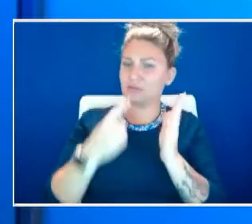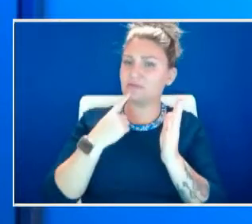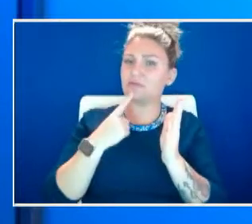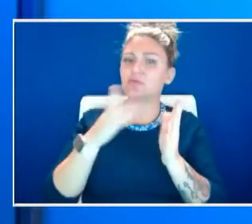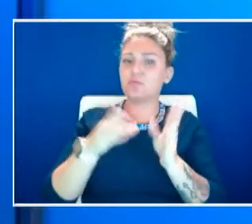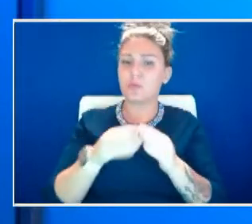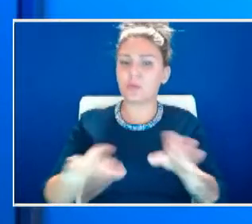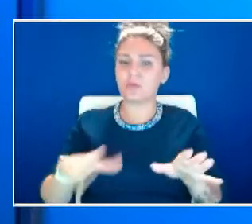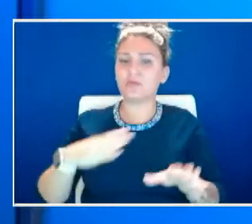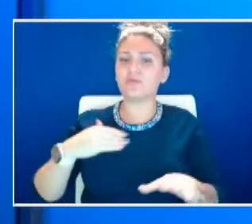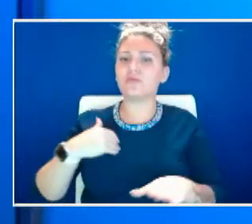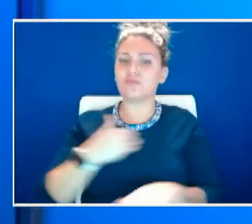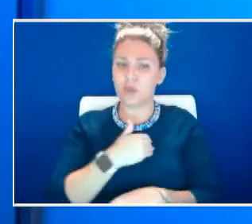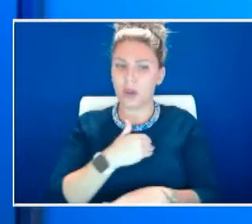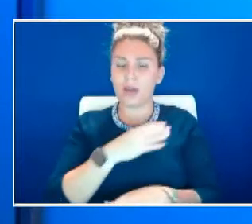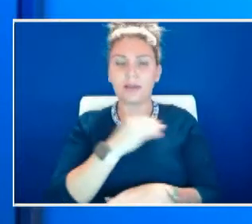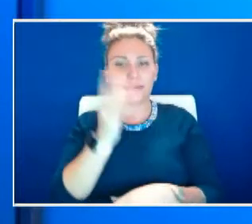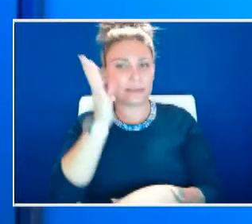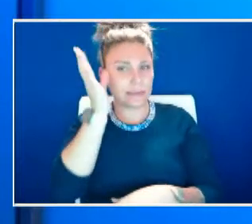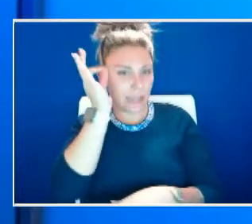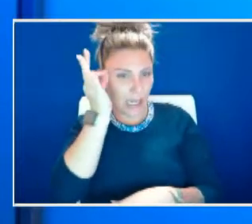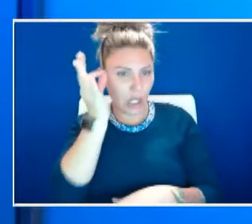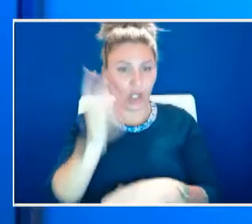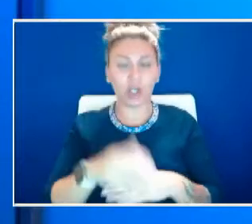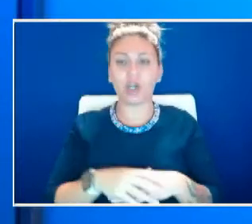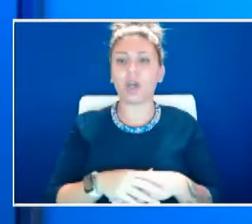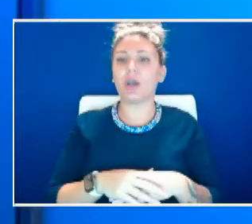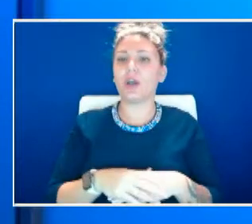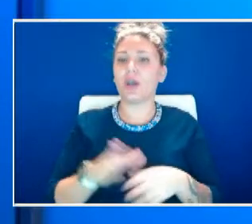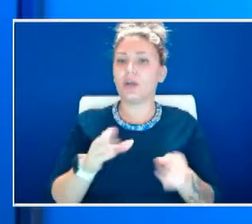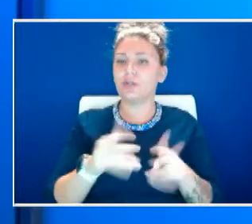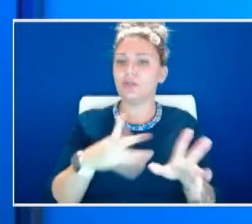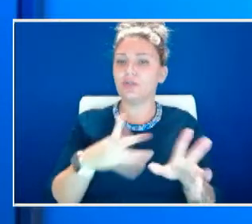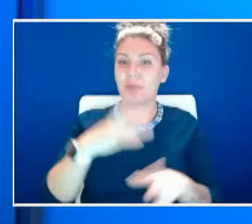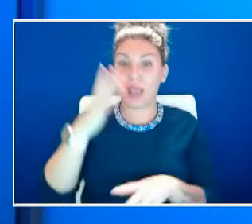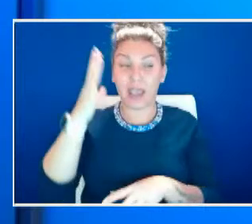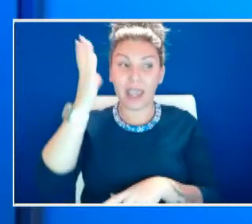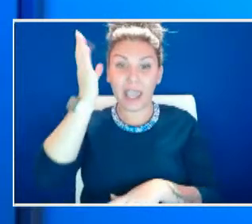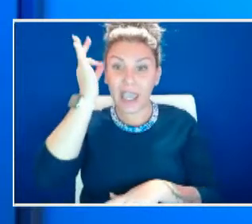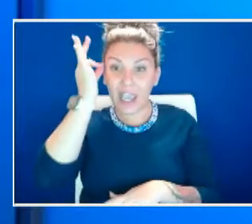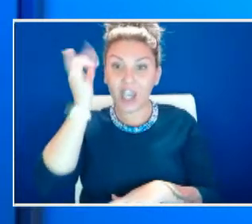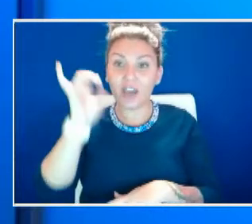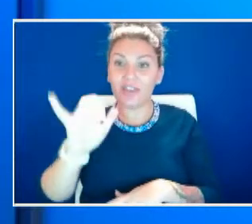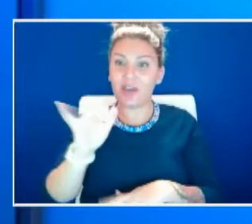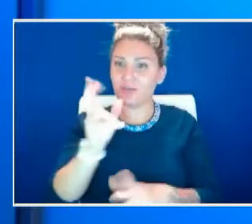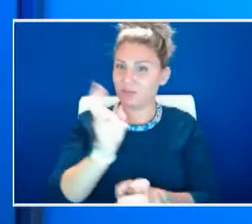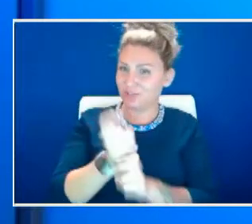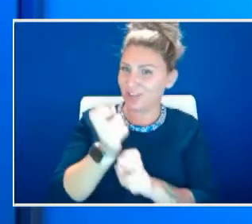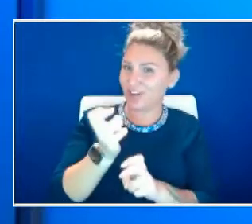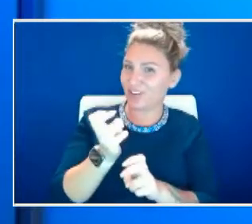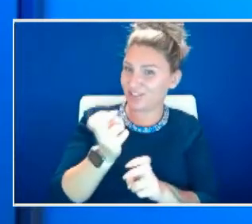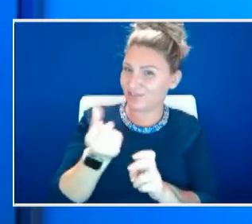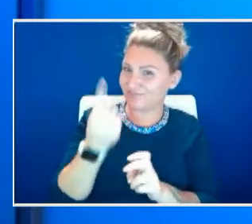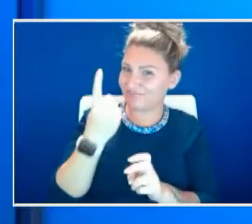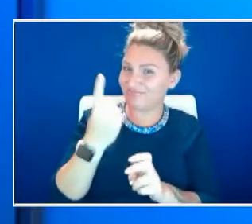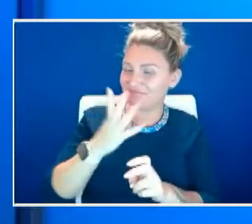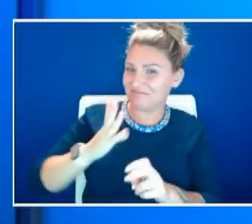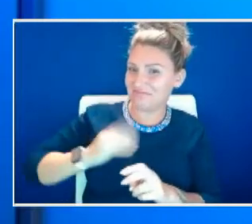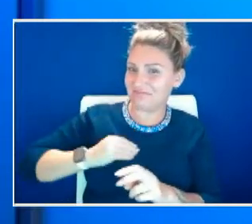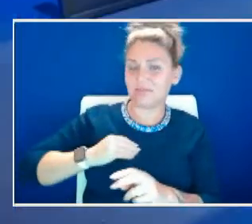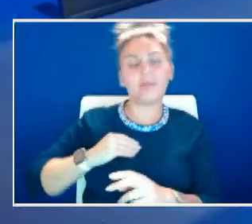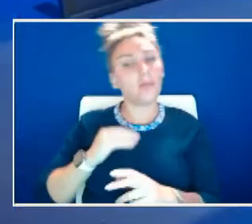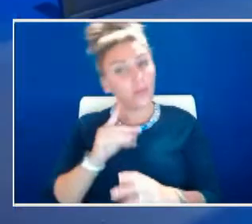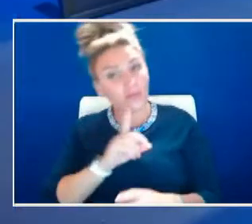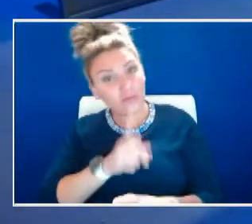and you will lose your hair." And losing my hair, that was much harder to take. It was. Tell us a little bit